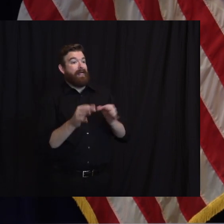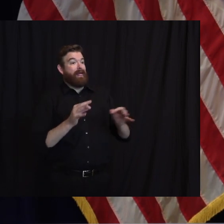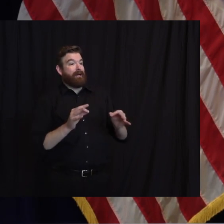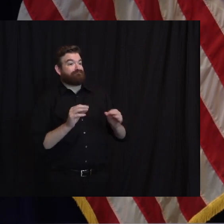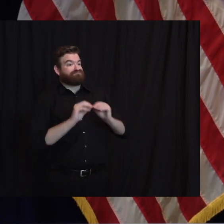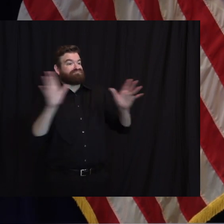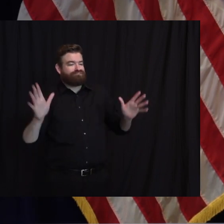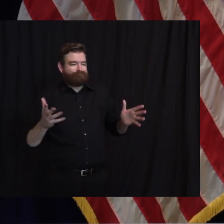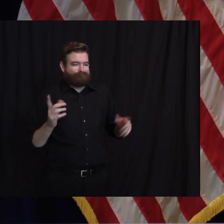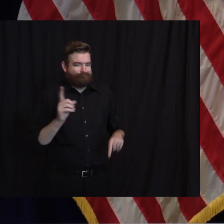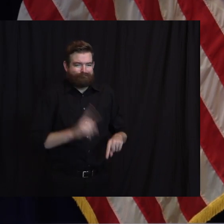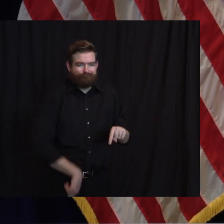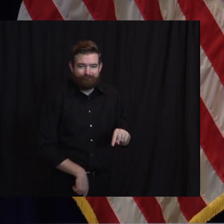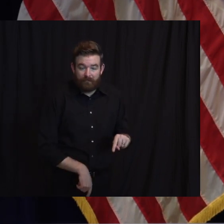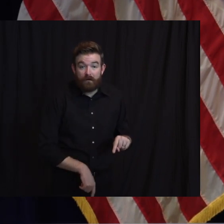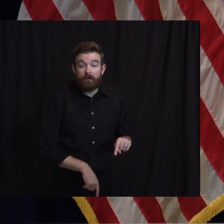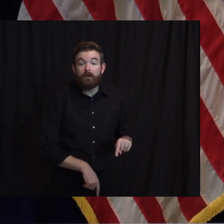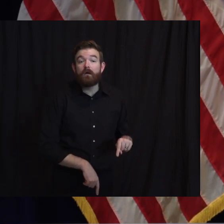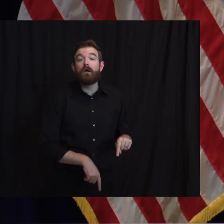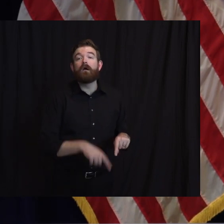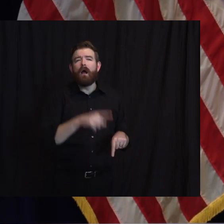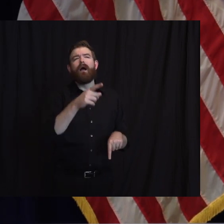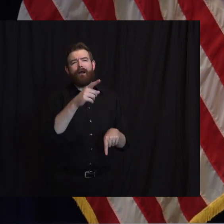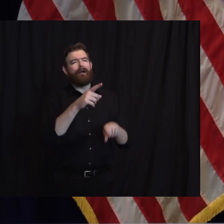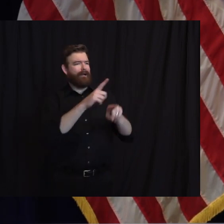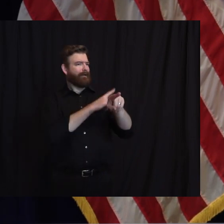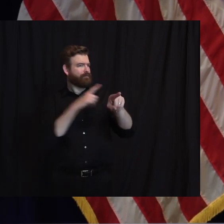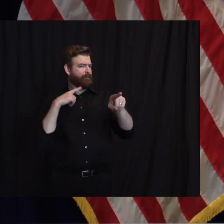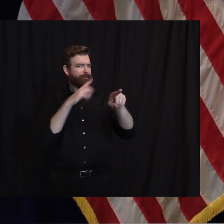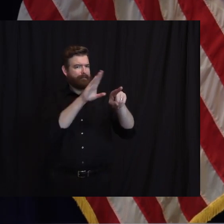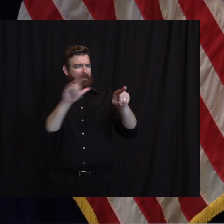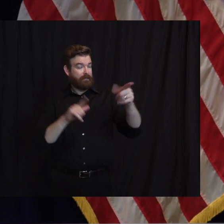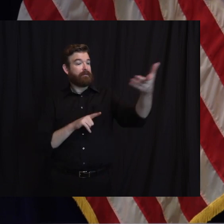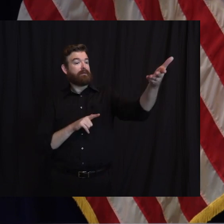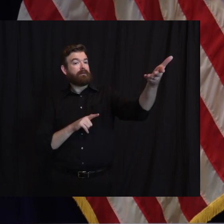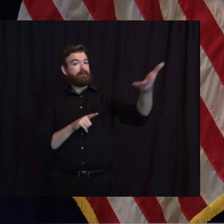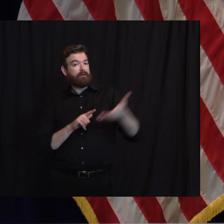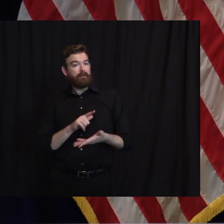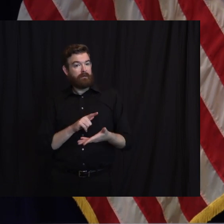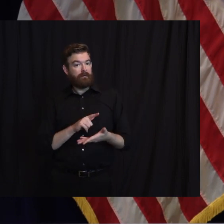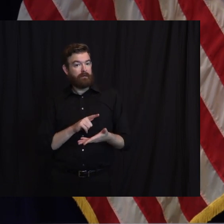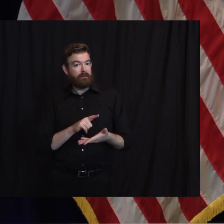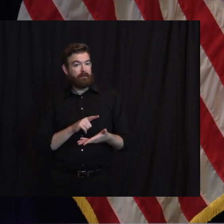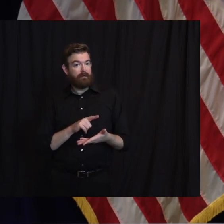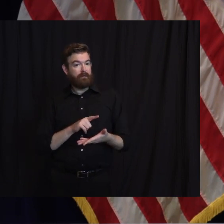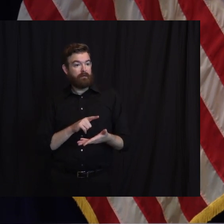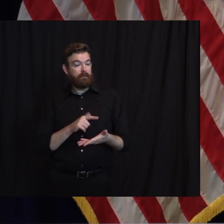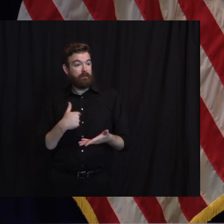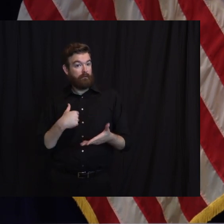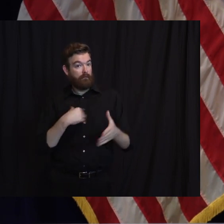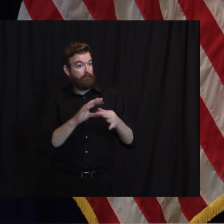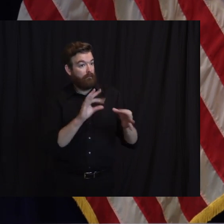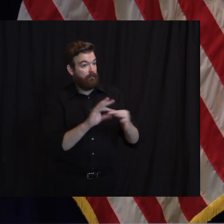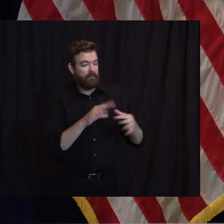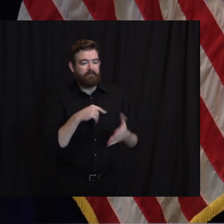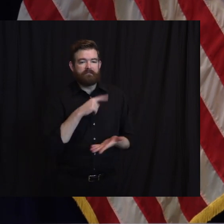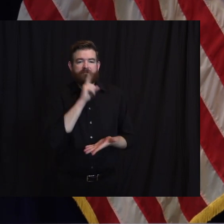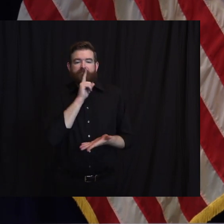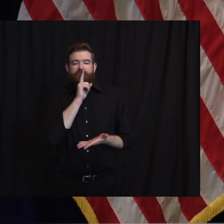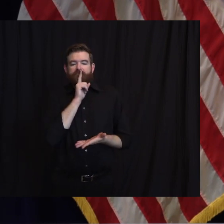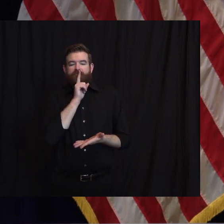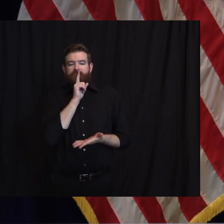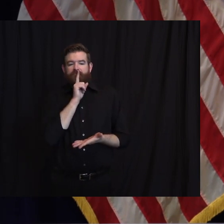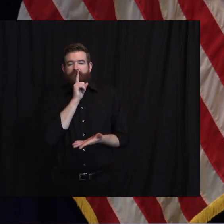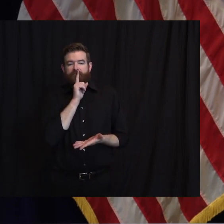our way, as is our custom overwhelmingly. I won't comment on the specifics of the bill, but I will say the